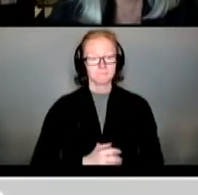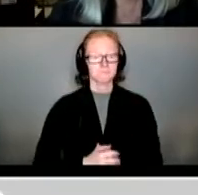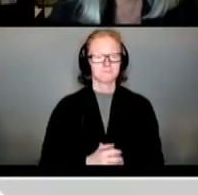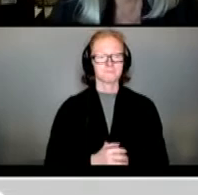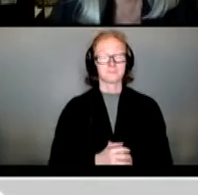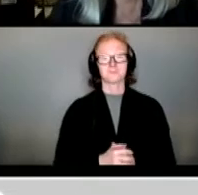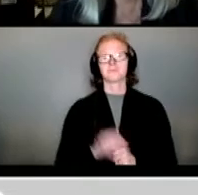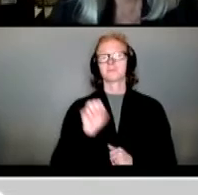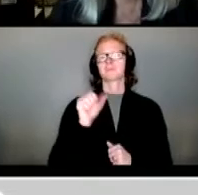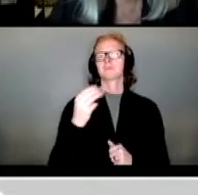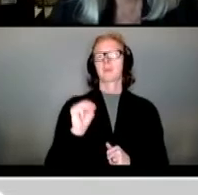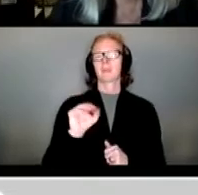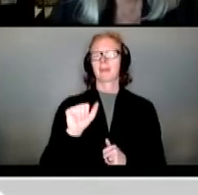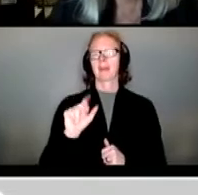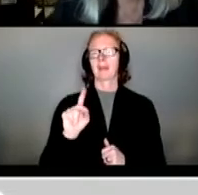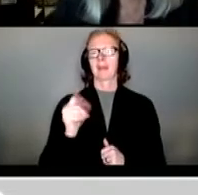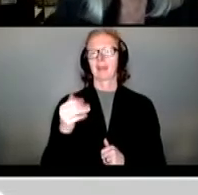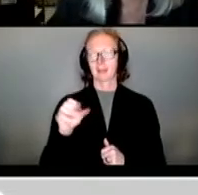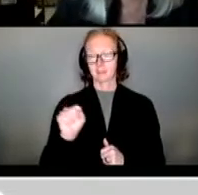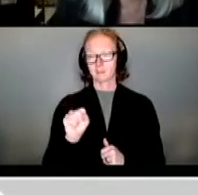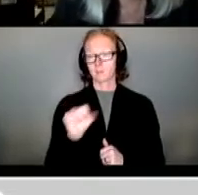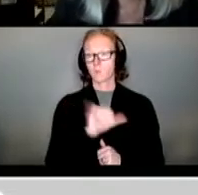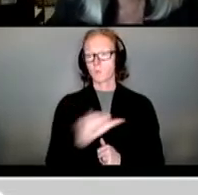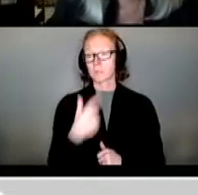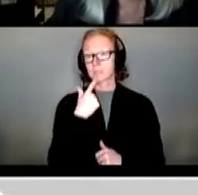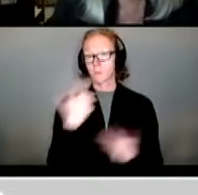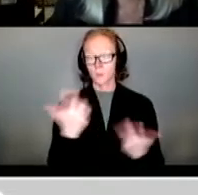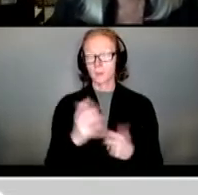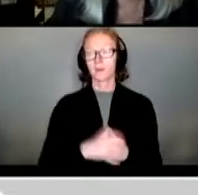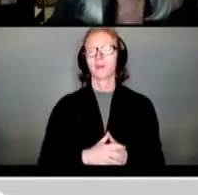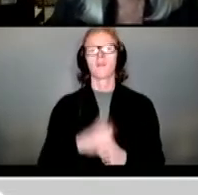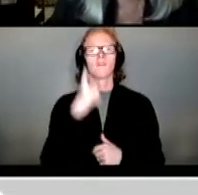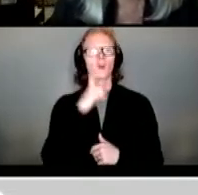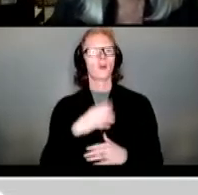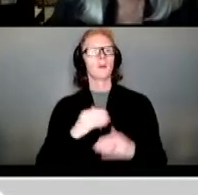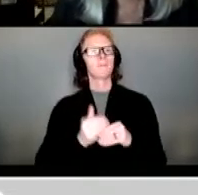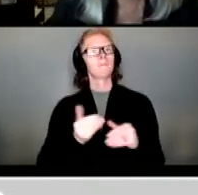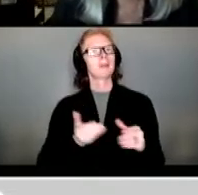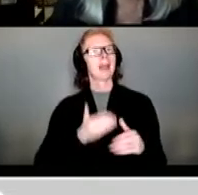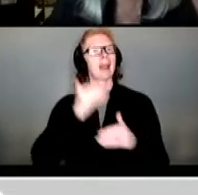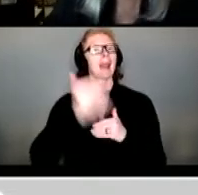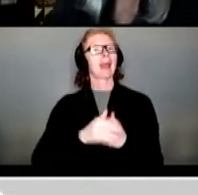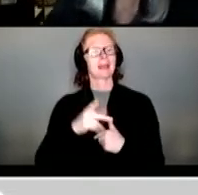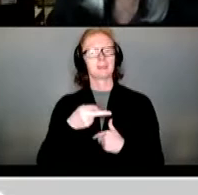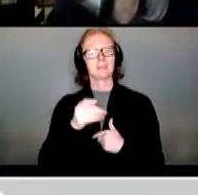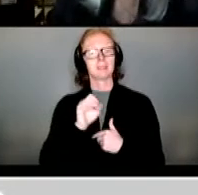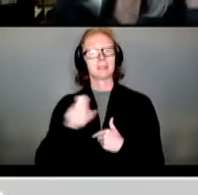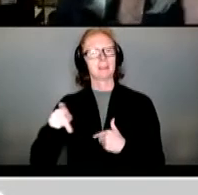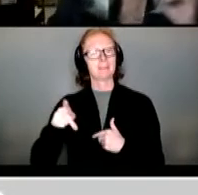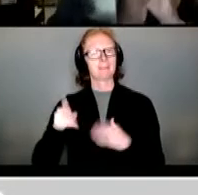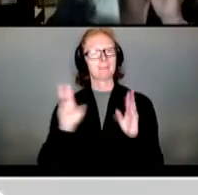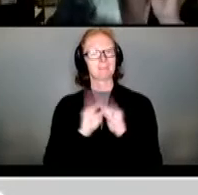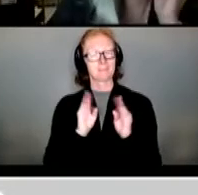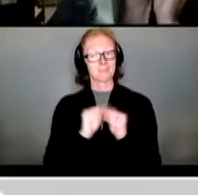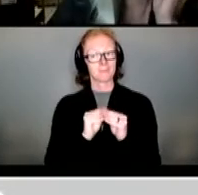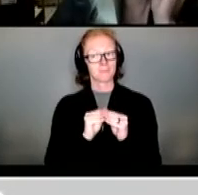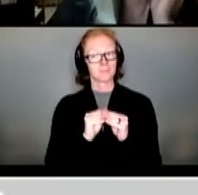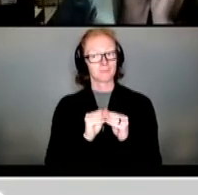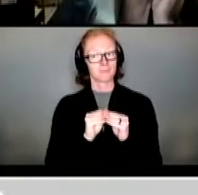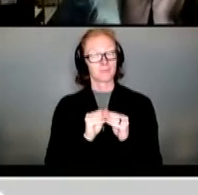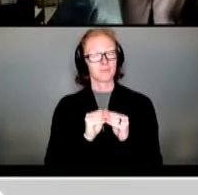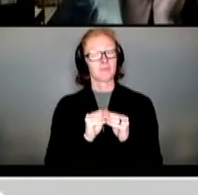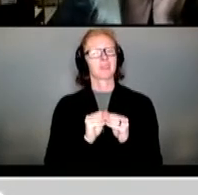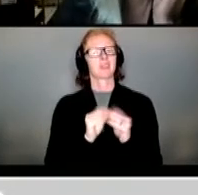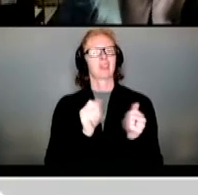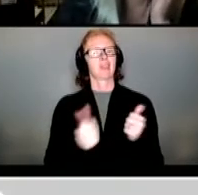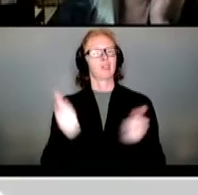Sam Adams also said, if you find it worthwhile at a future PCCEP meetings, the chair and vice chair of the COG could provide you with an update